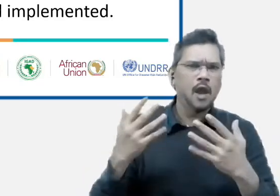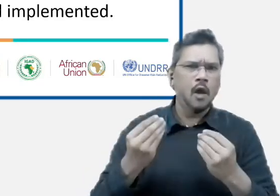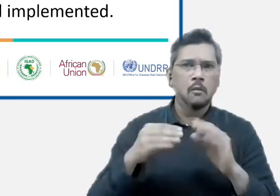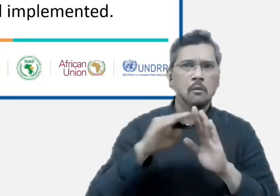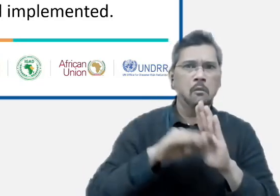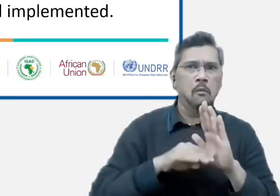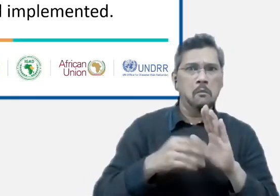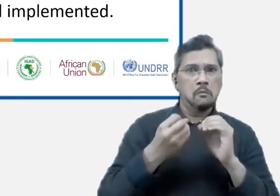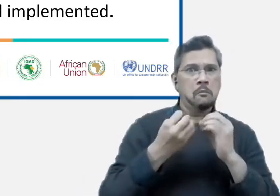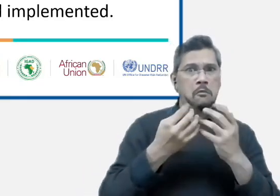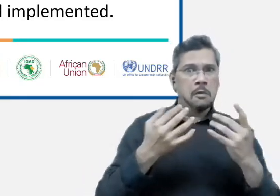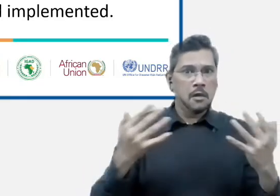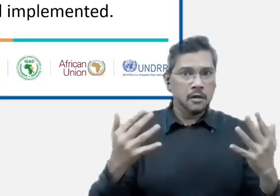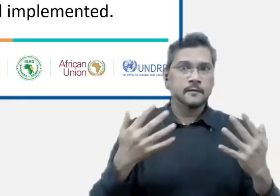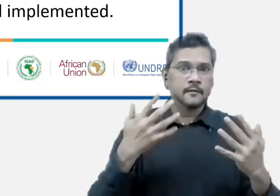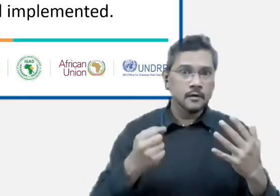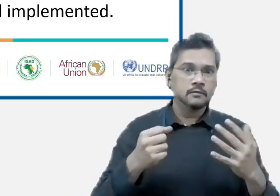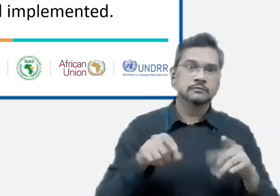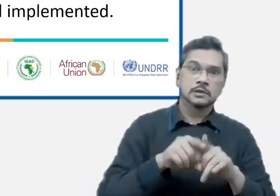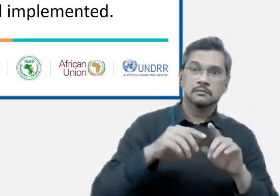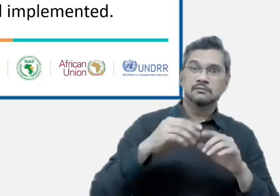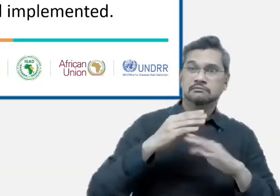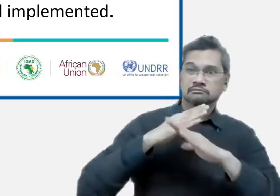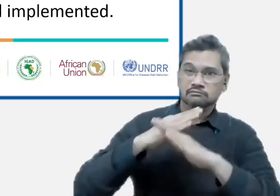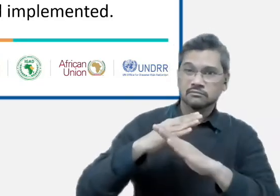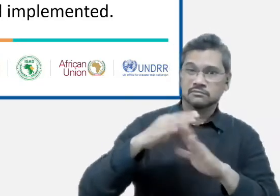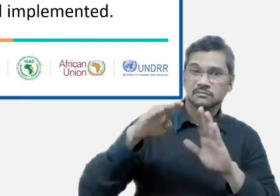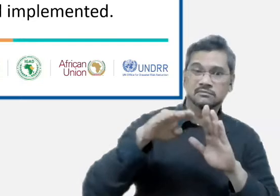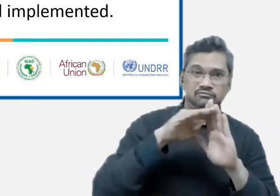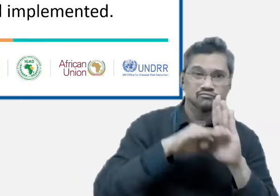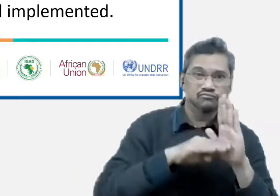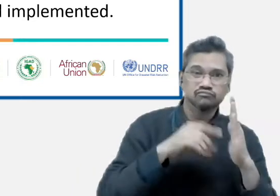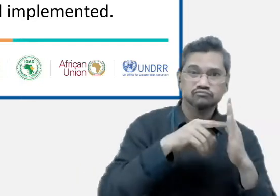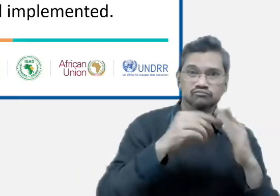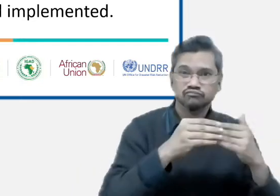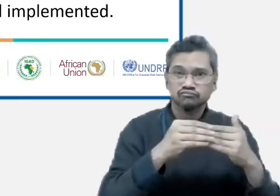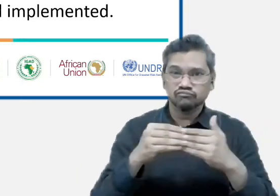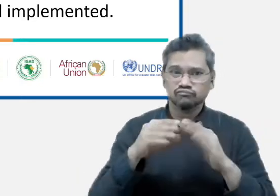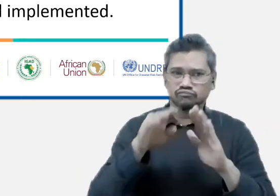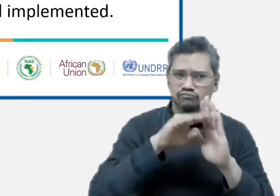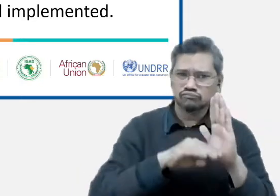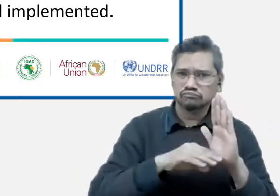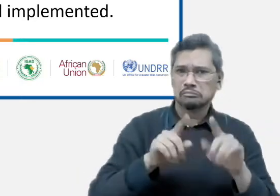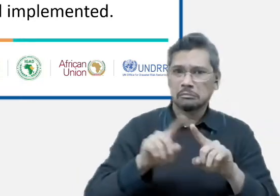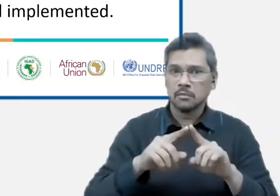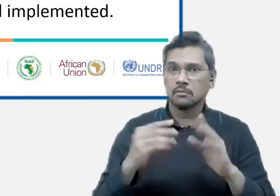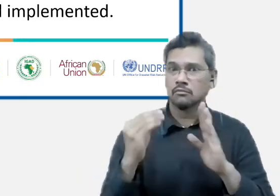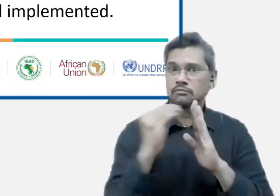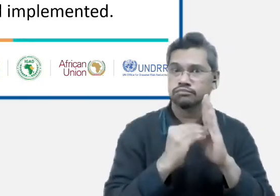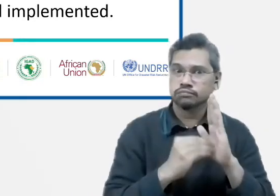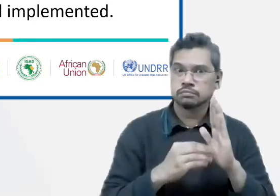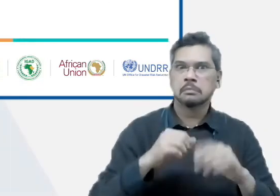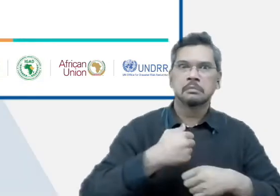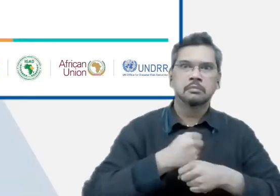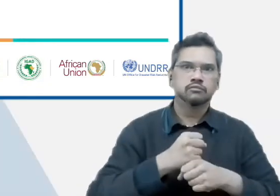resilient framework is key instrument that will really attract substantial financing for member